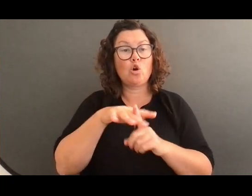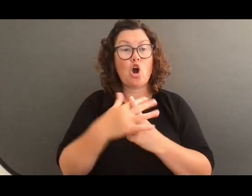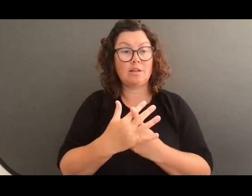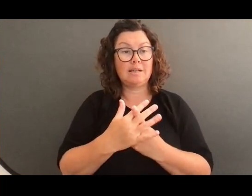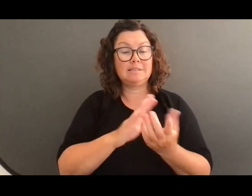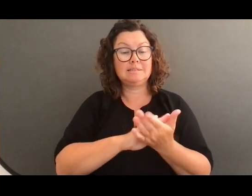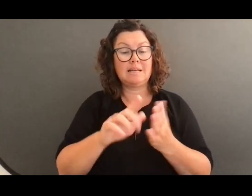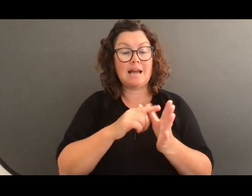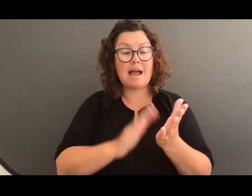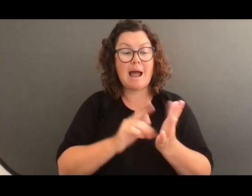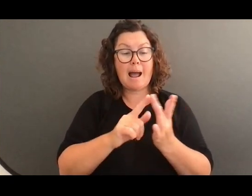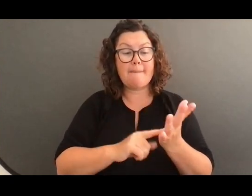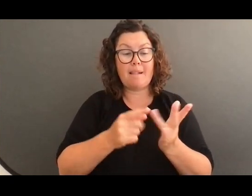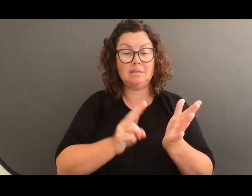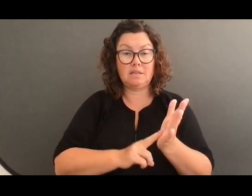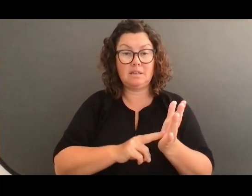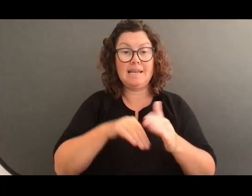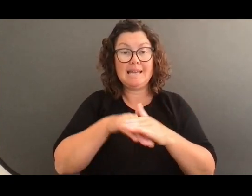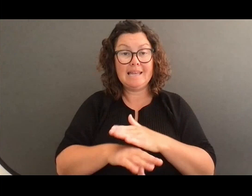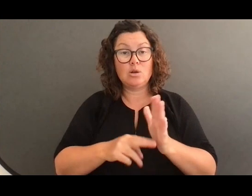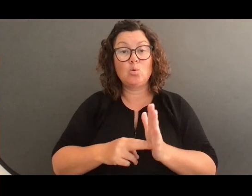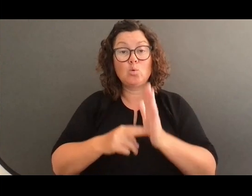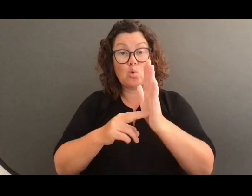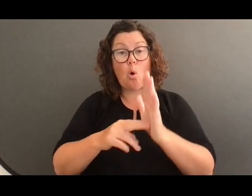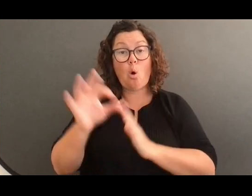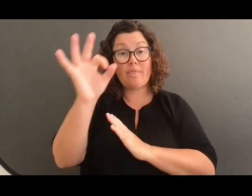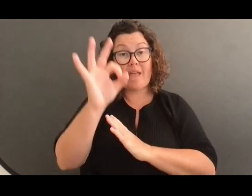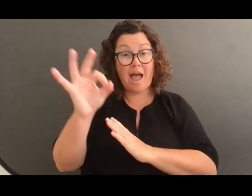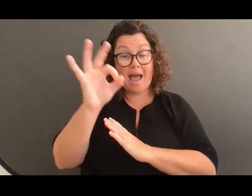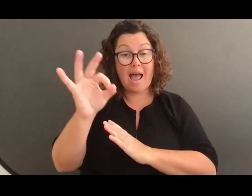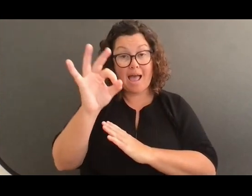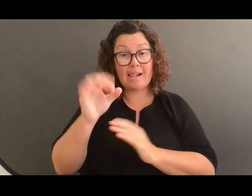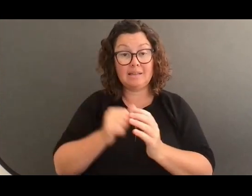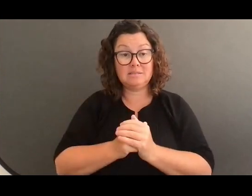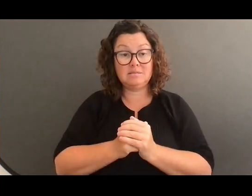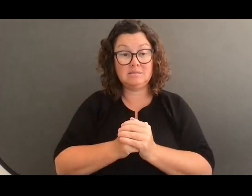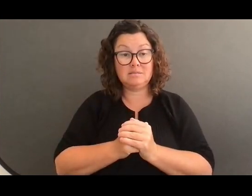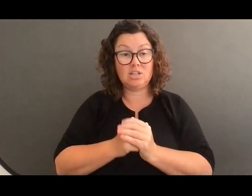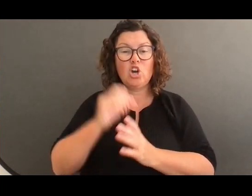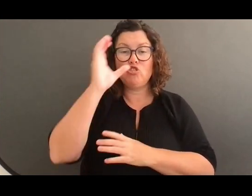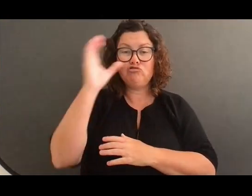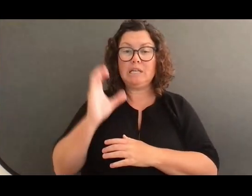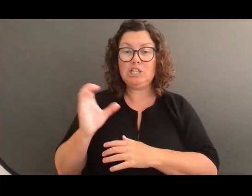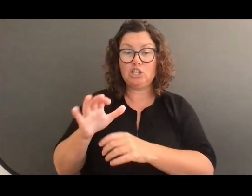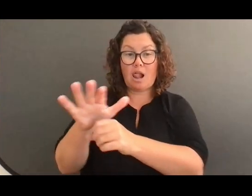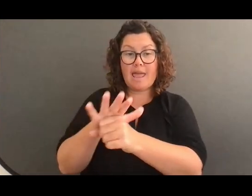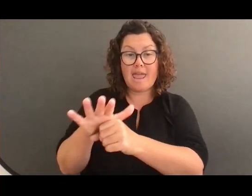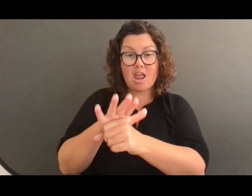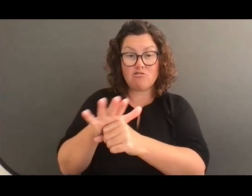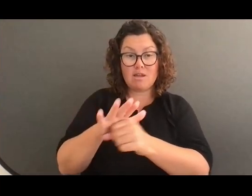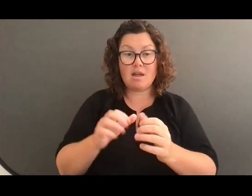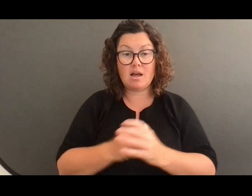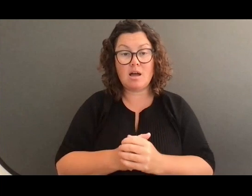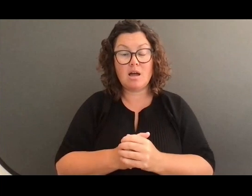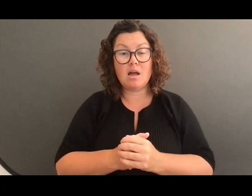centre of the North Island. We have one decent-sized museum, one pretty successful commercial gallery. We did have an artist-run initiative, but